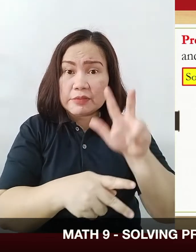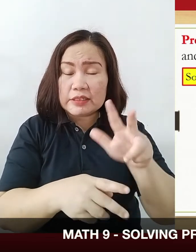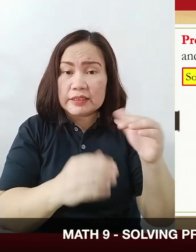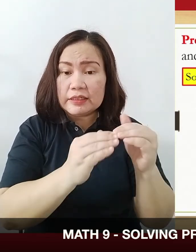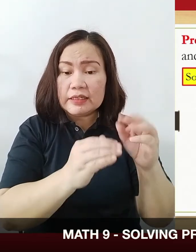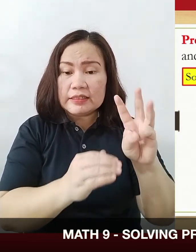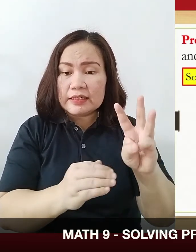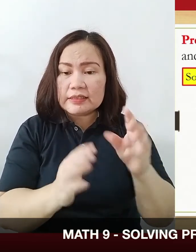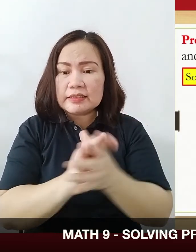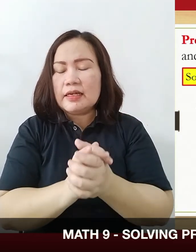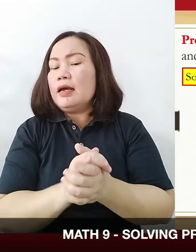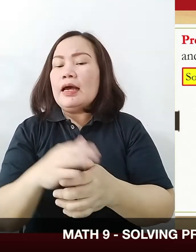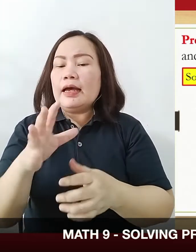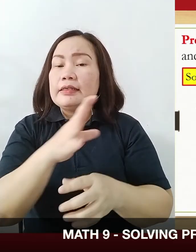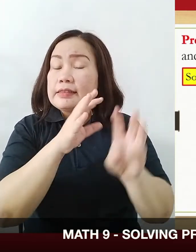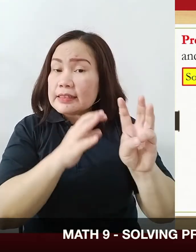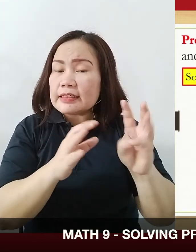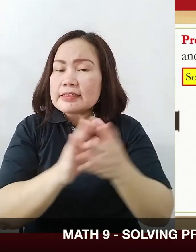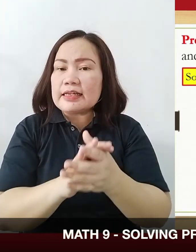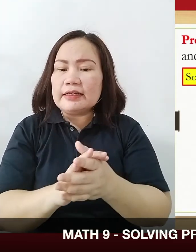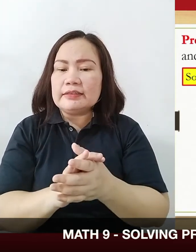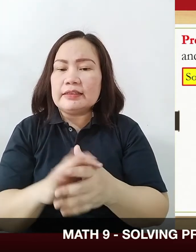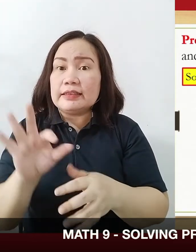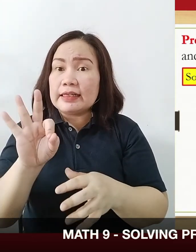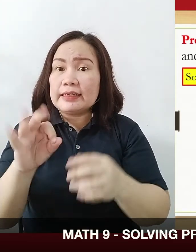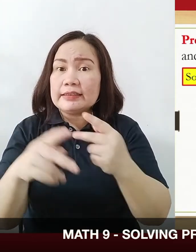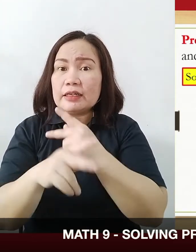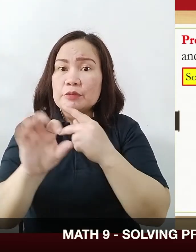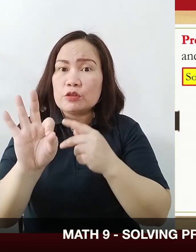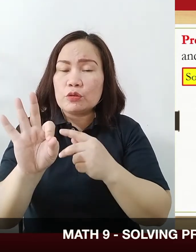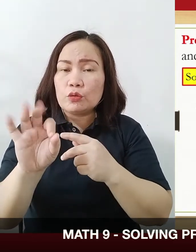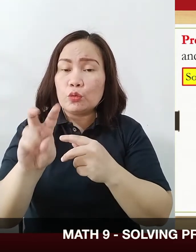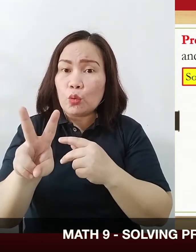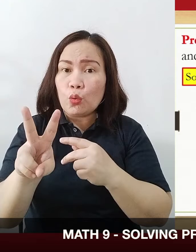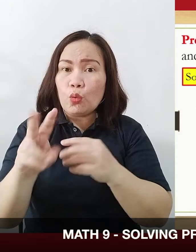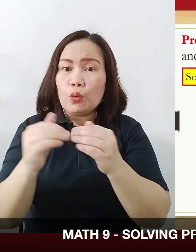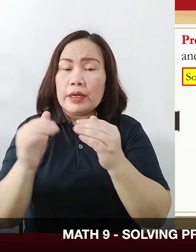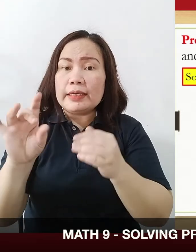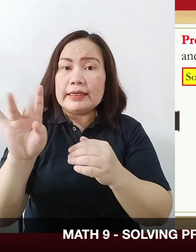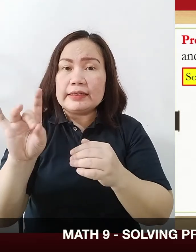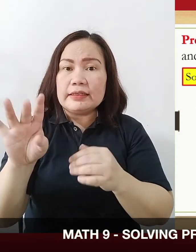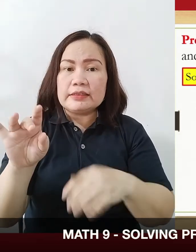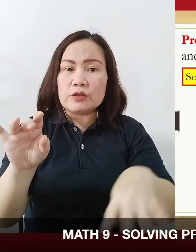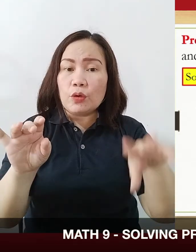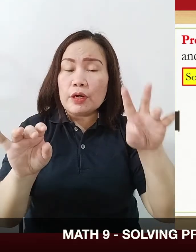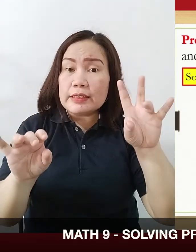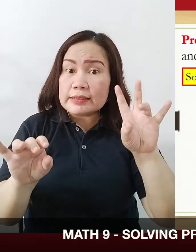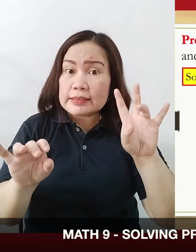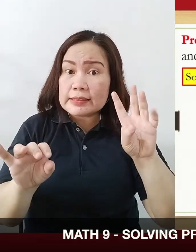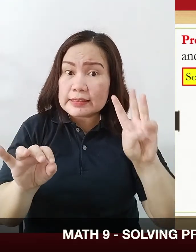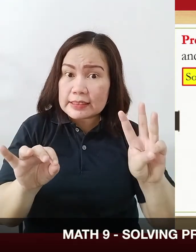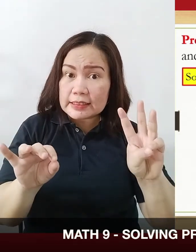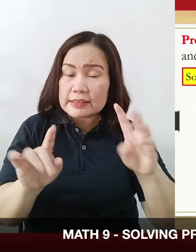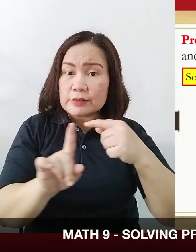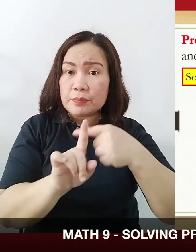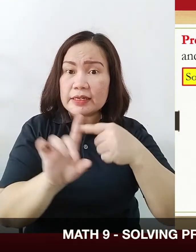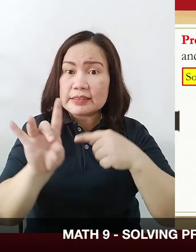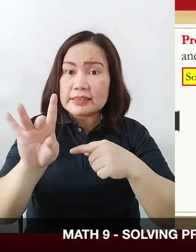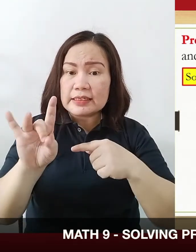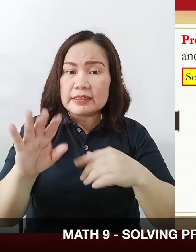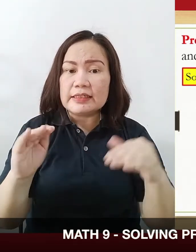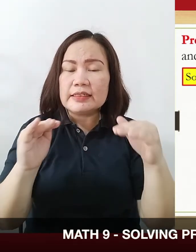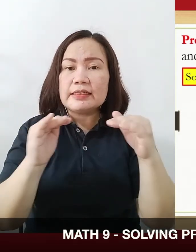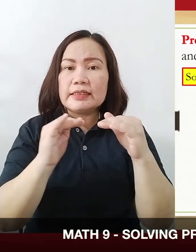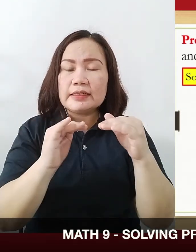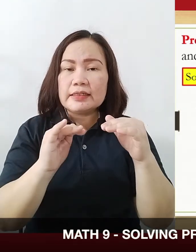2, that is 18, so 6 plus 18, that is 24 feet. So, it satisfies, or it